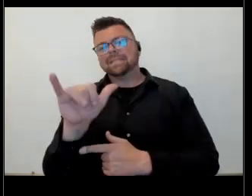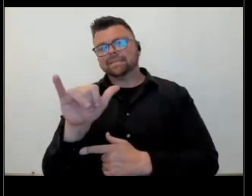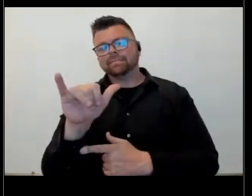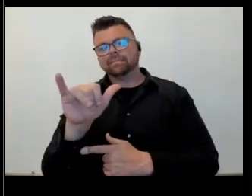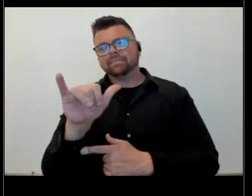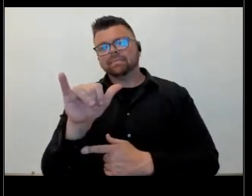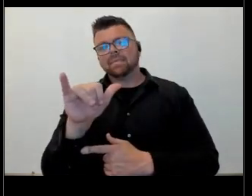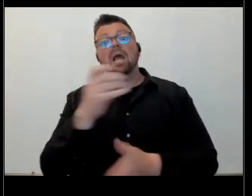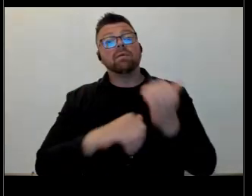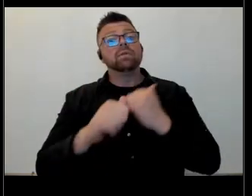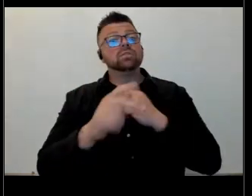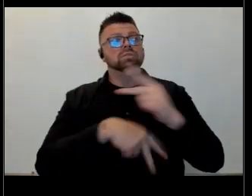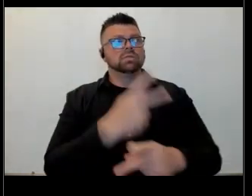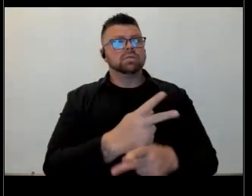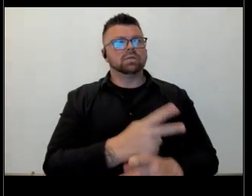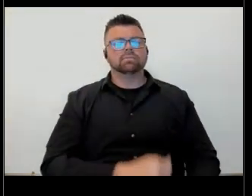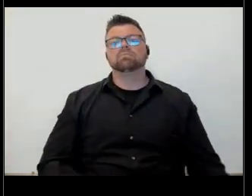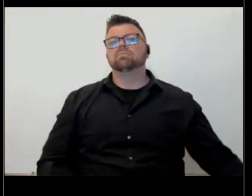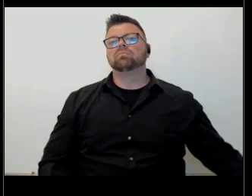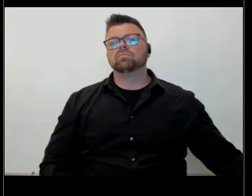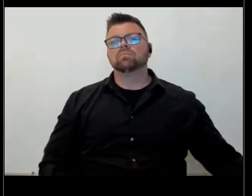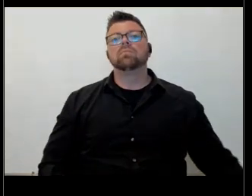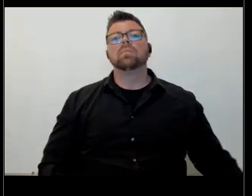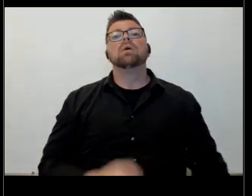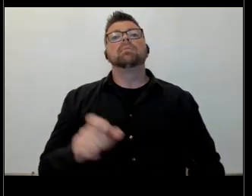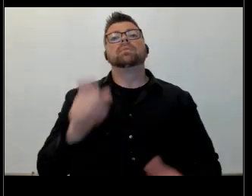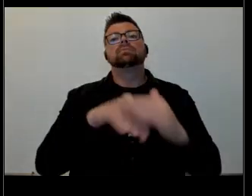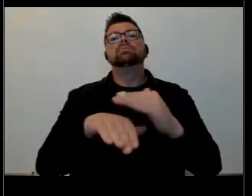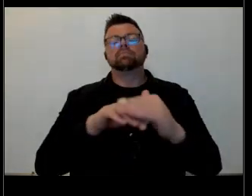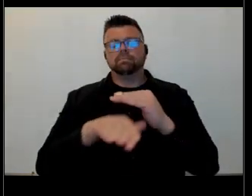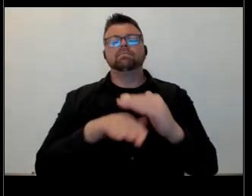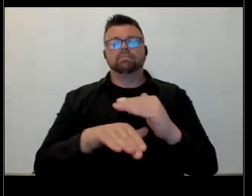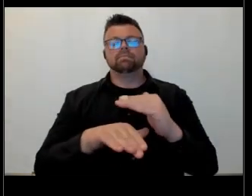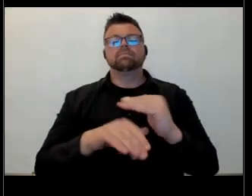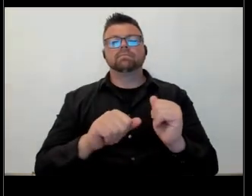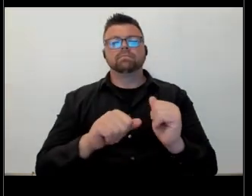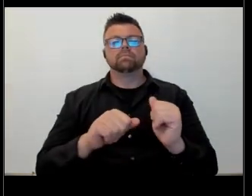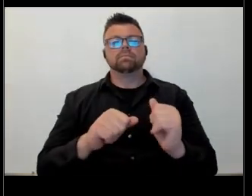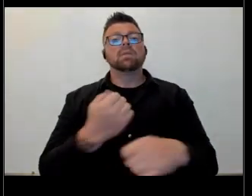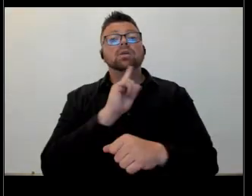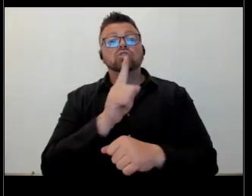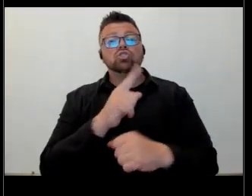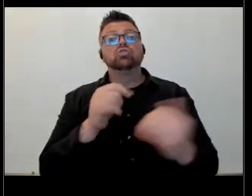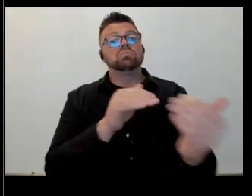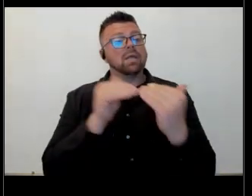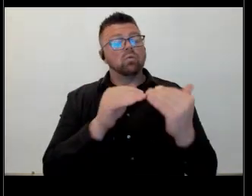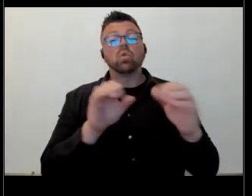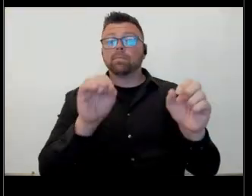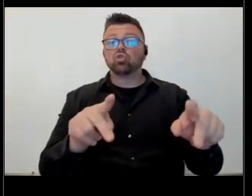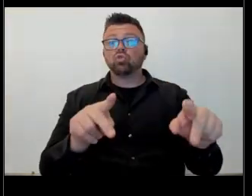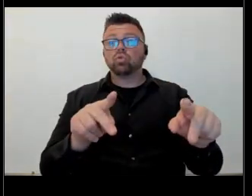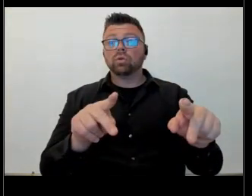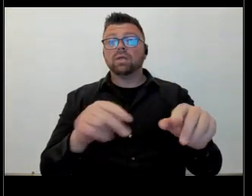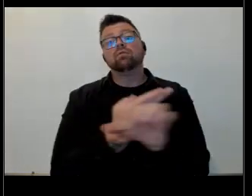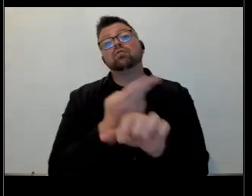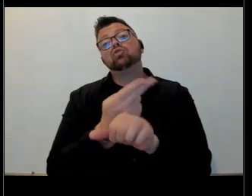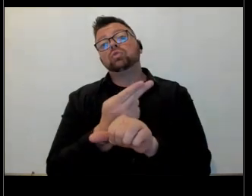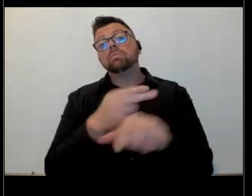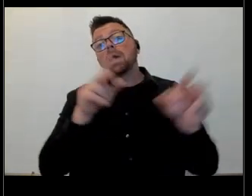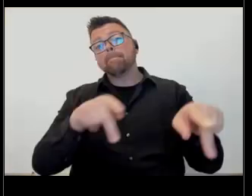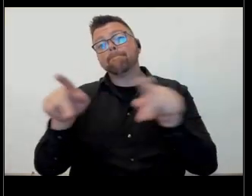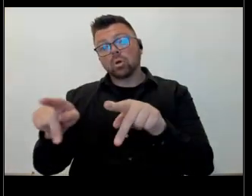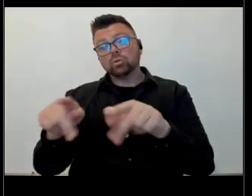of each type must be made accessible to ensure equal opportunity for use by persons